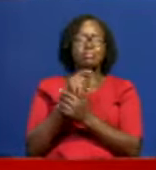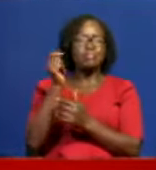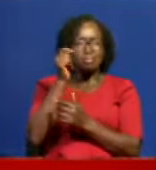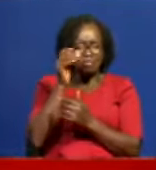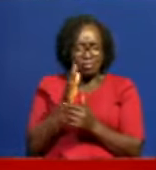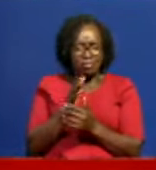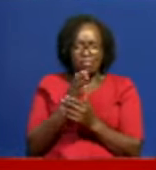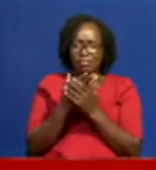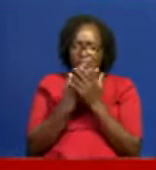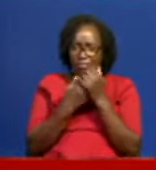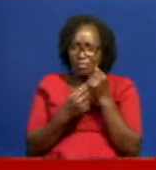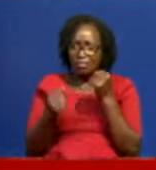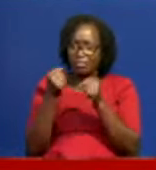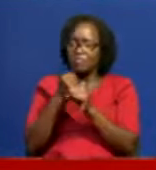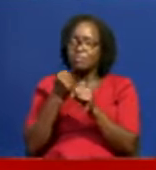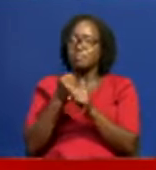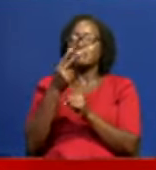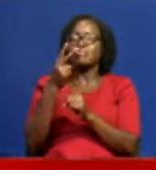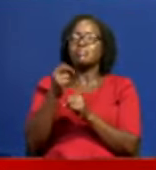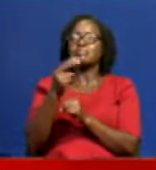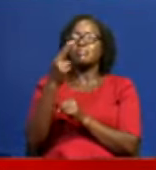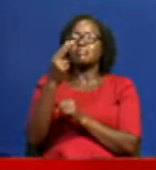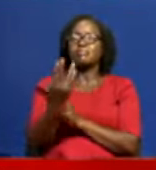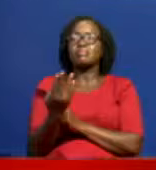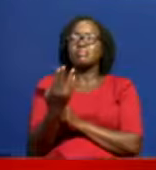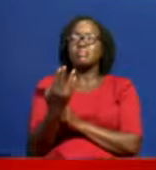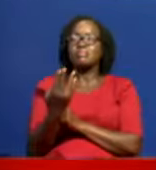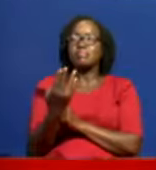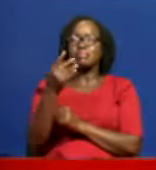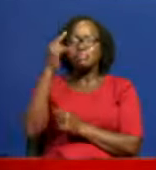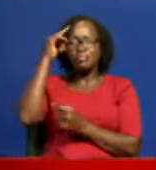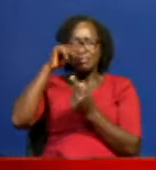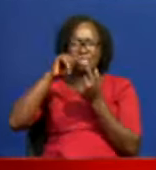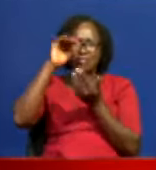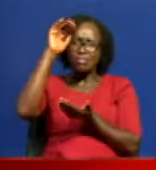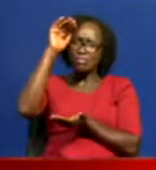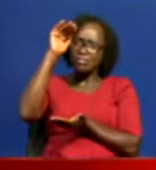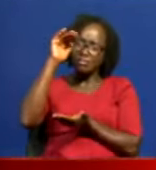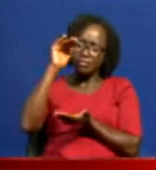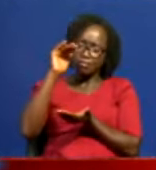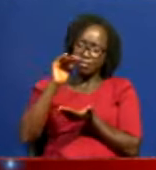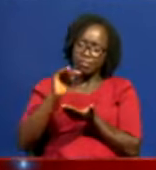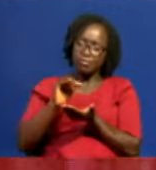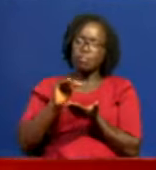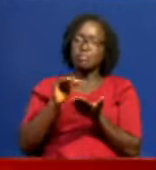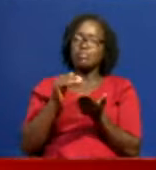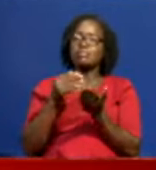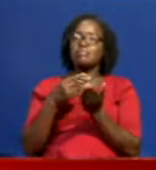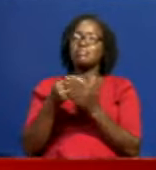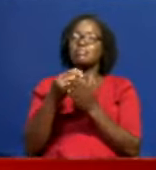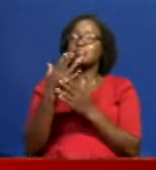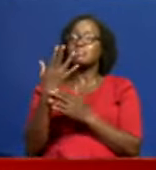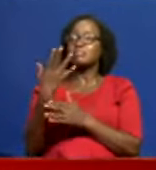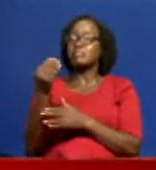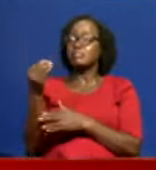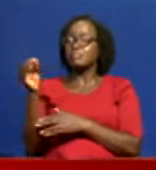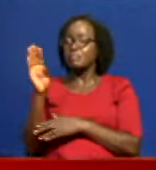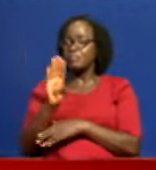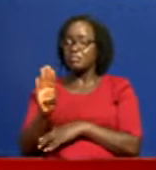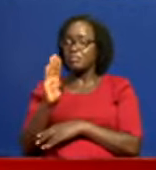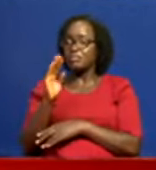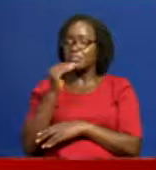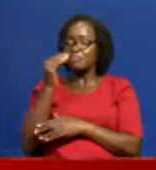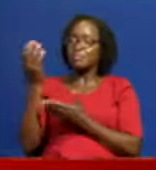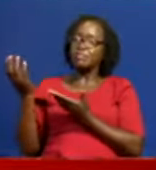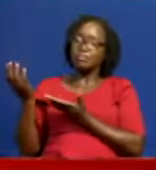shall double our efforts in 2024 until we reduce our Kenya shillings 500 billion food